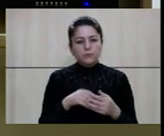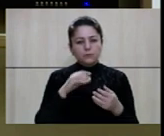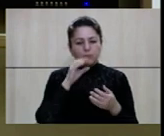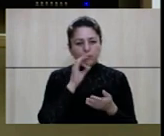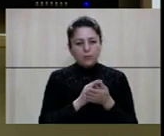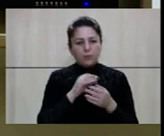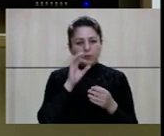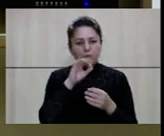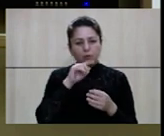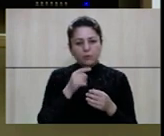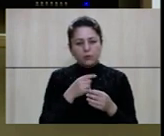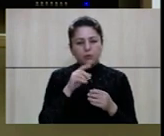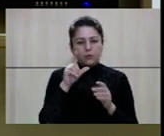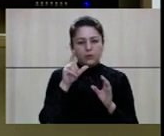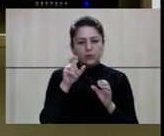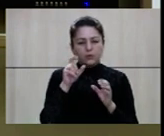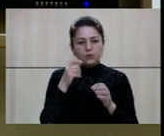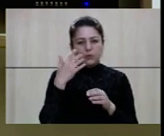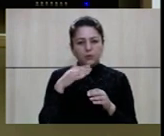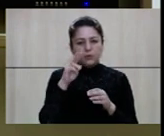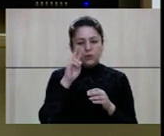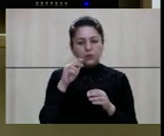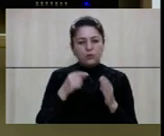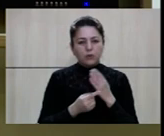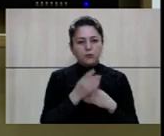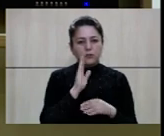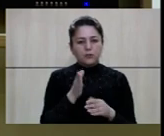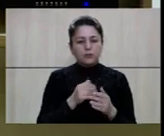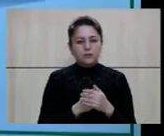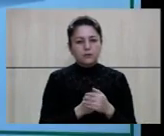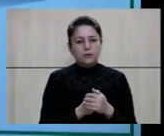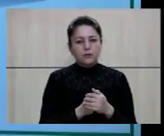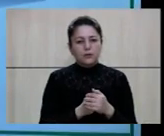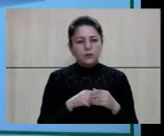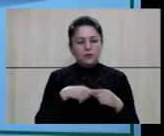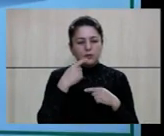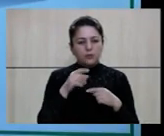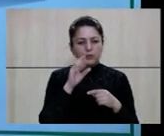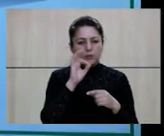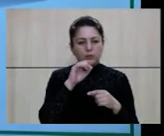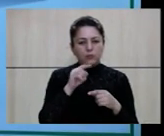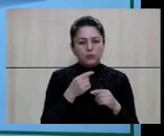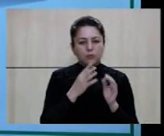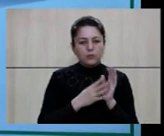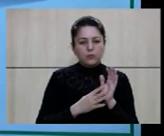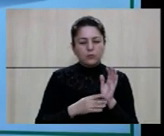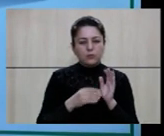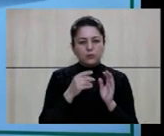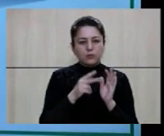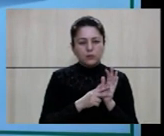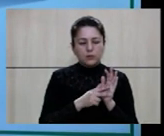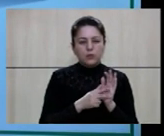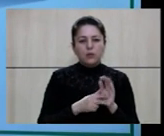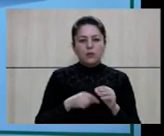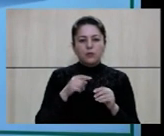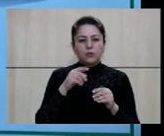Natijada 0,752 ni hosil qilasiz. Keyingisi 0,198 ni 0